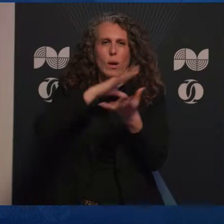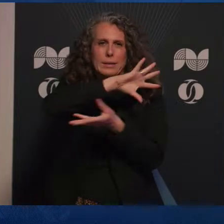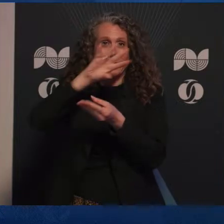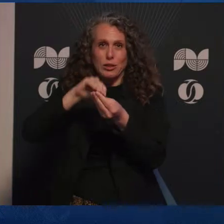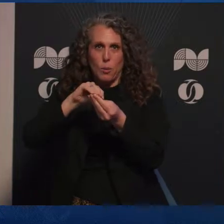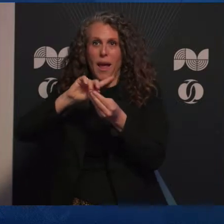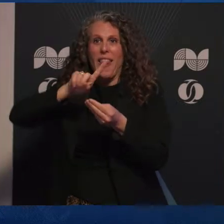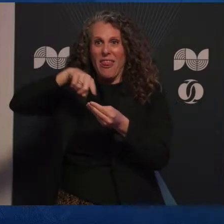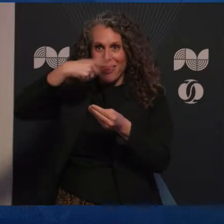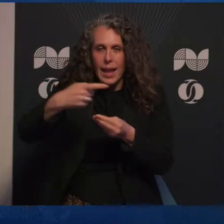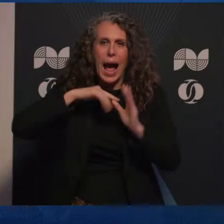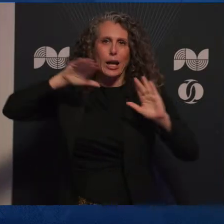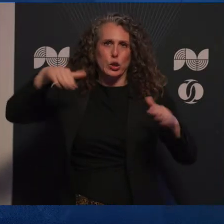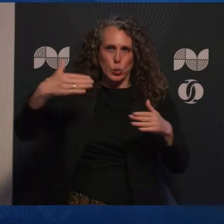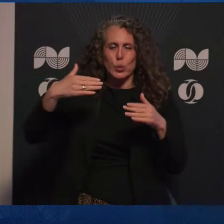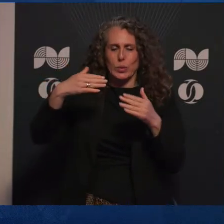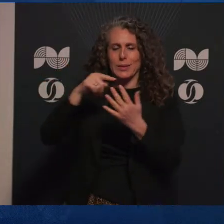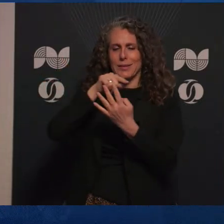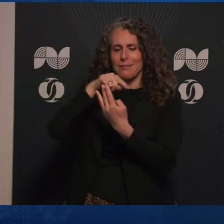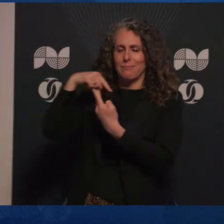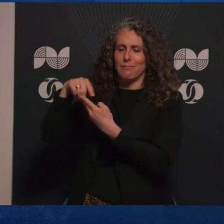conversation. Thank you.